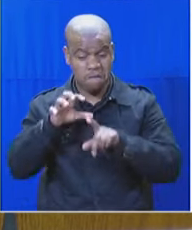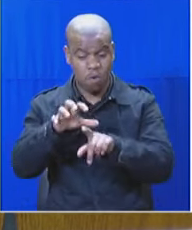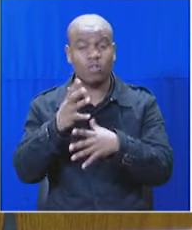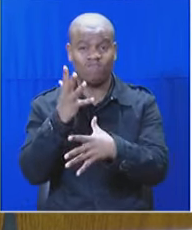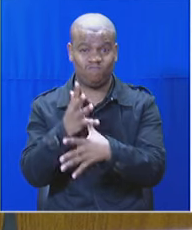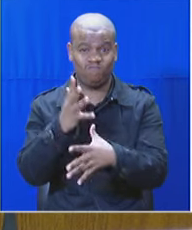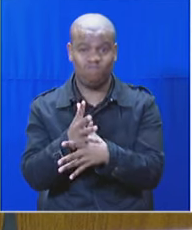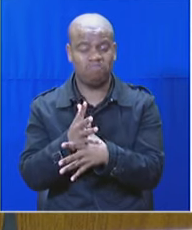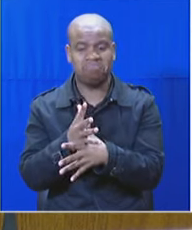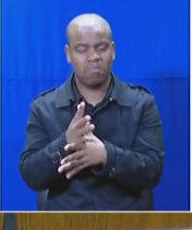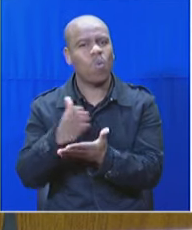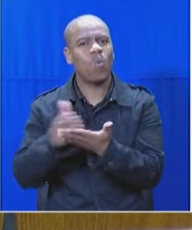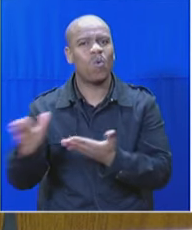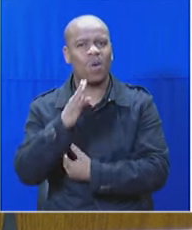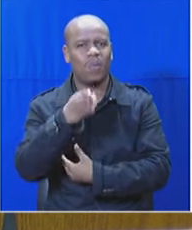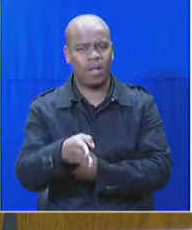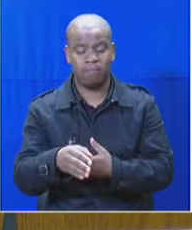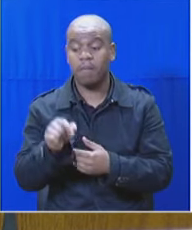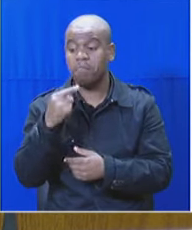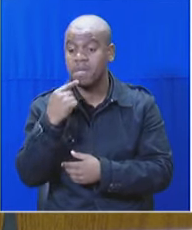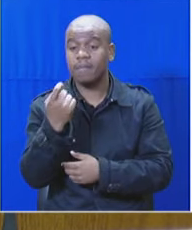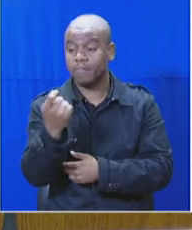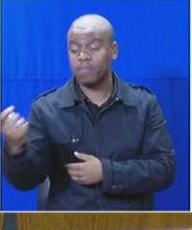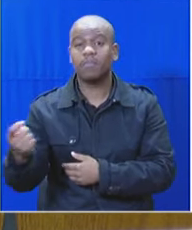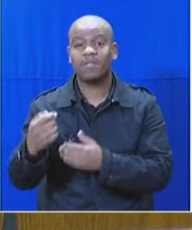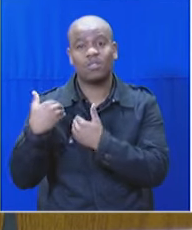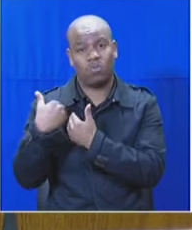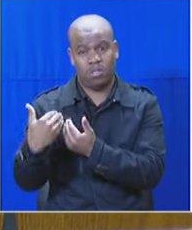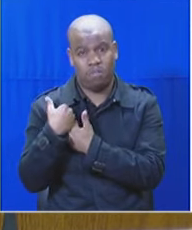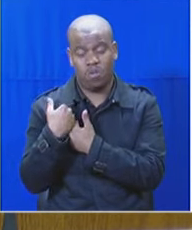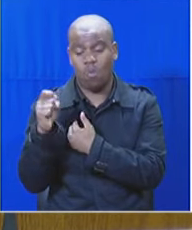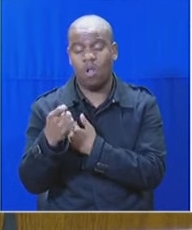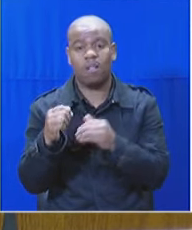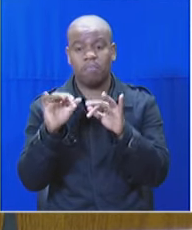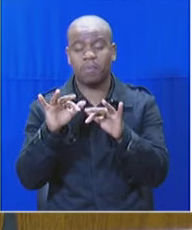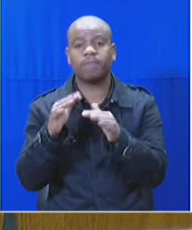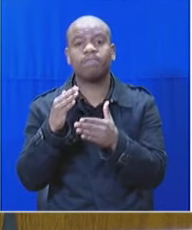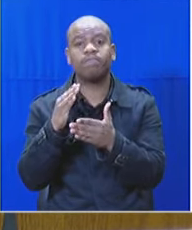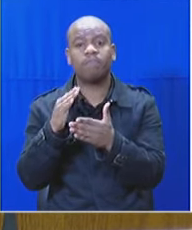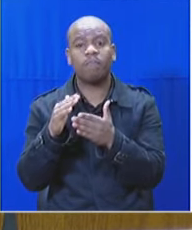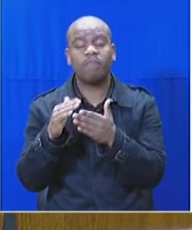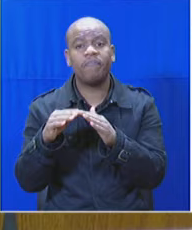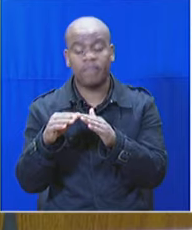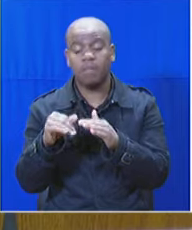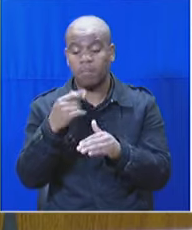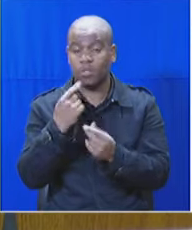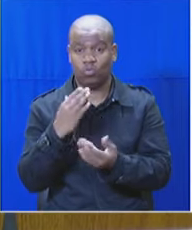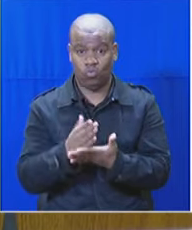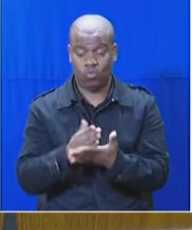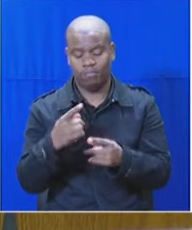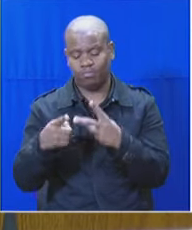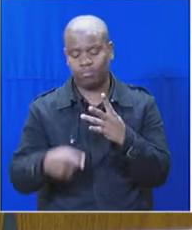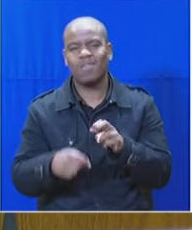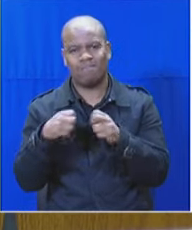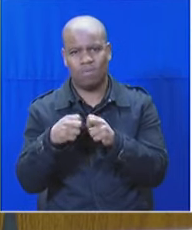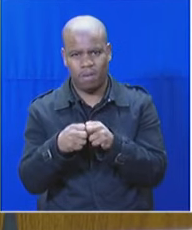It is the responsibility, Honorable Chairperson and members, of the democratic developmental state to translate this dictum